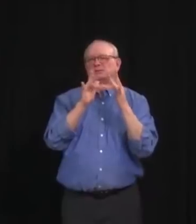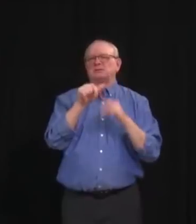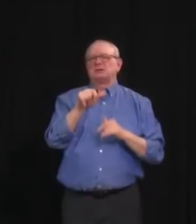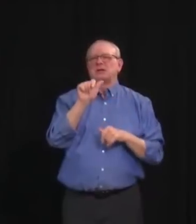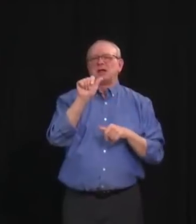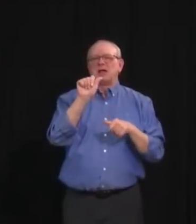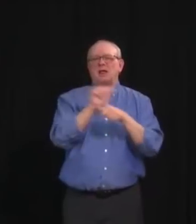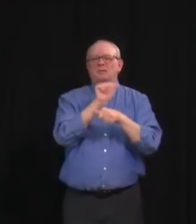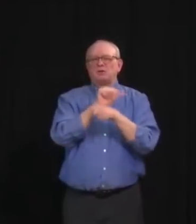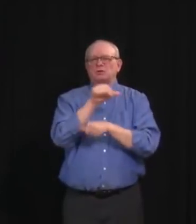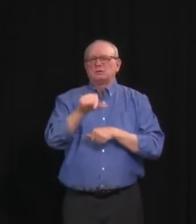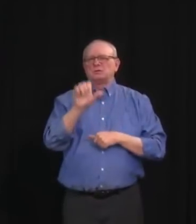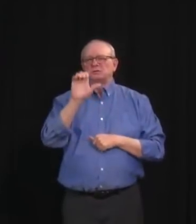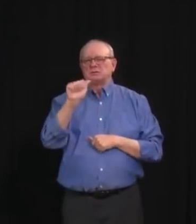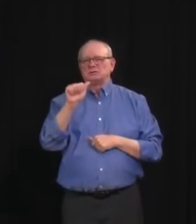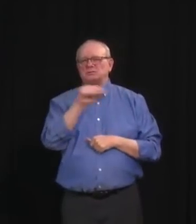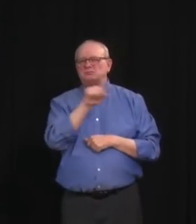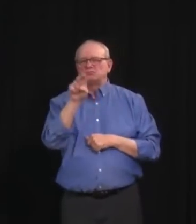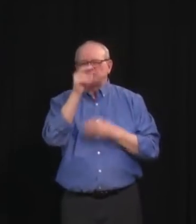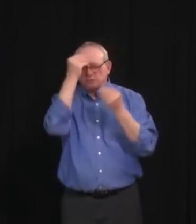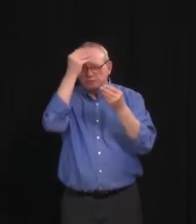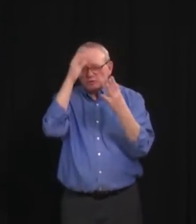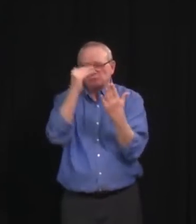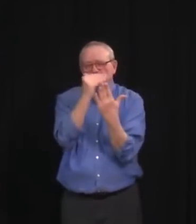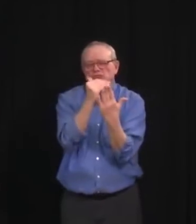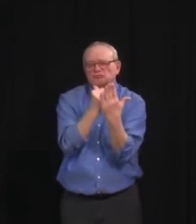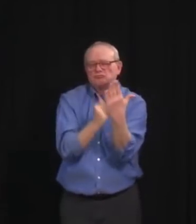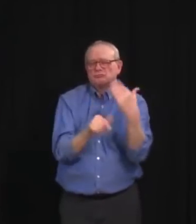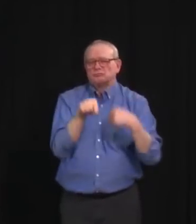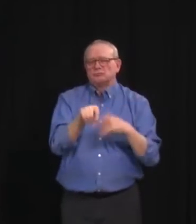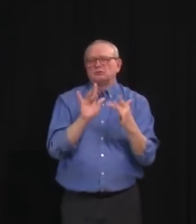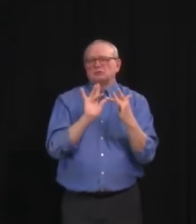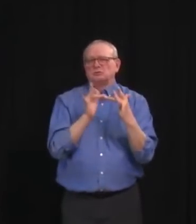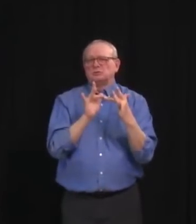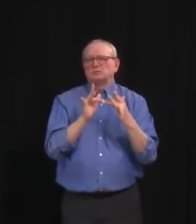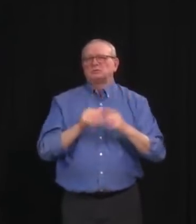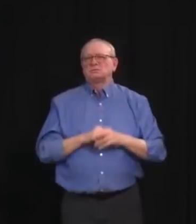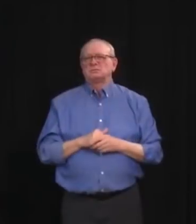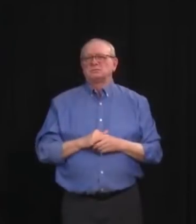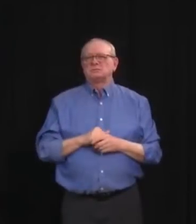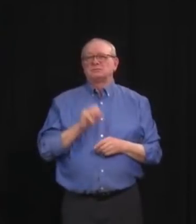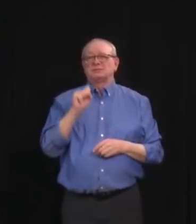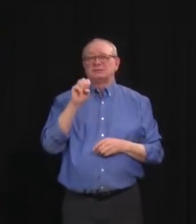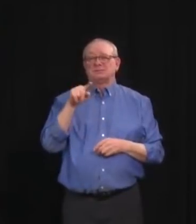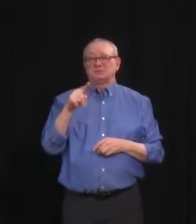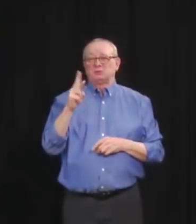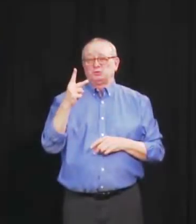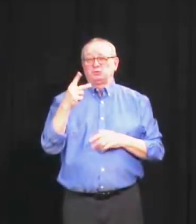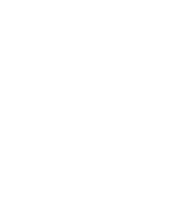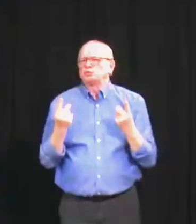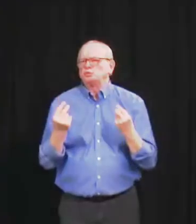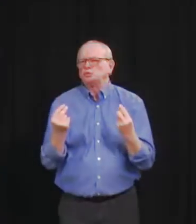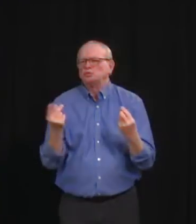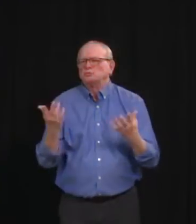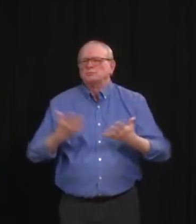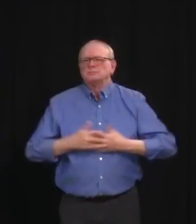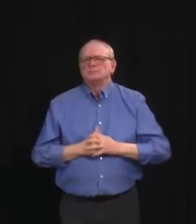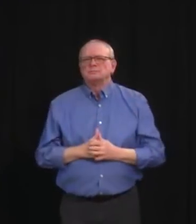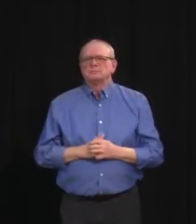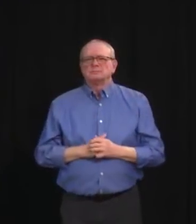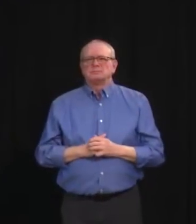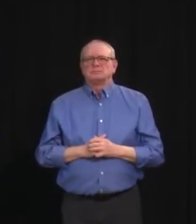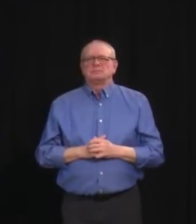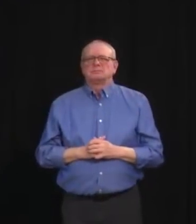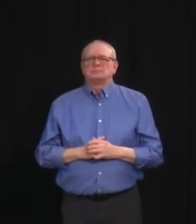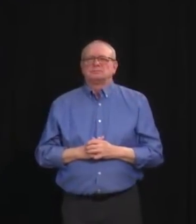careful step, it's a cautious step, and we must and we will always be responsible. We have been working